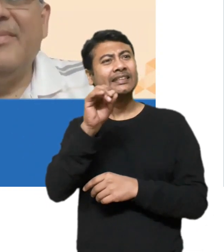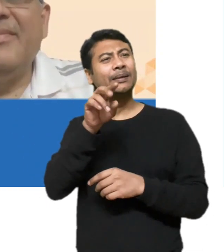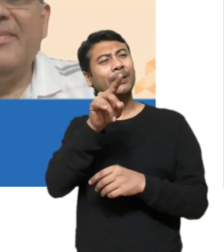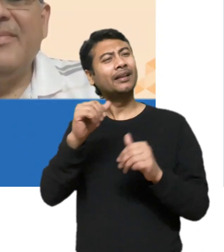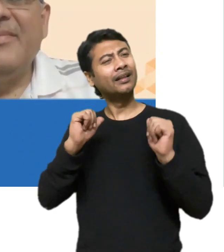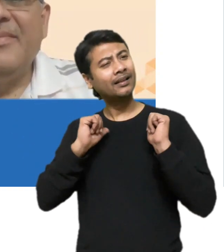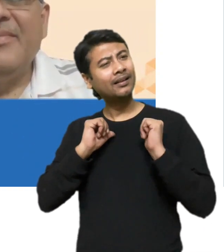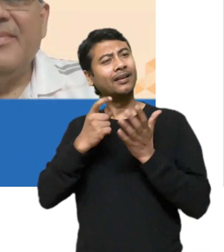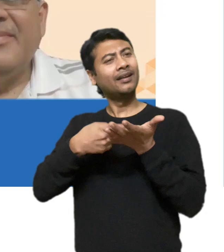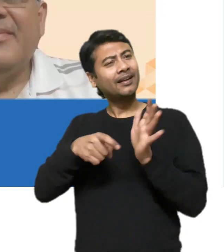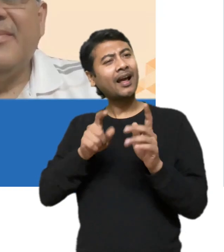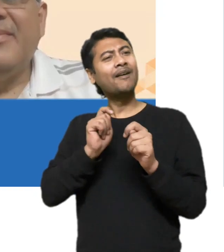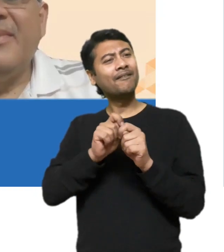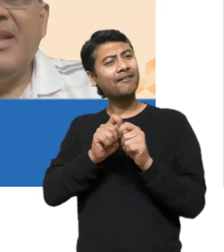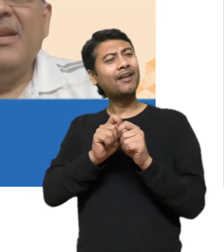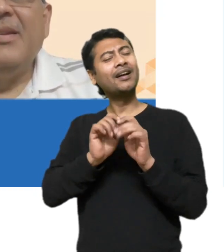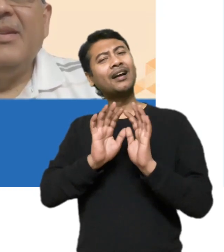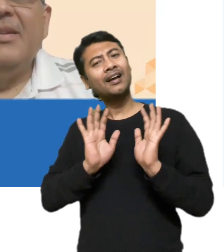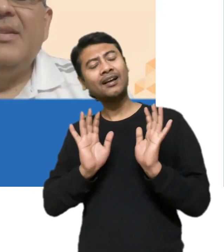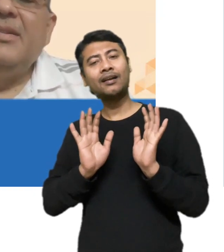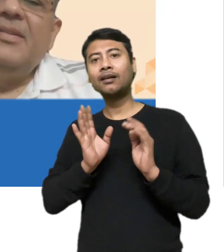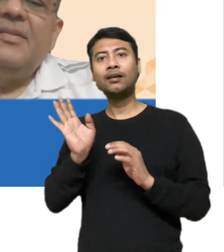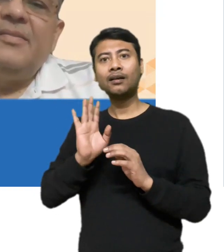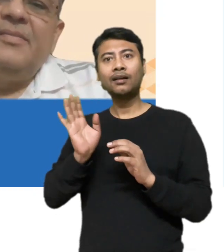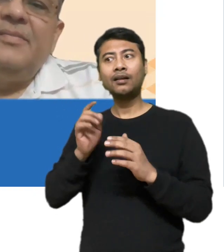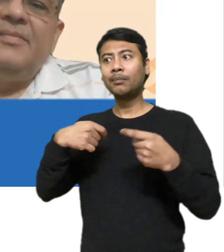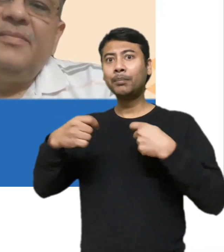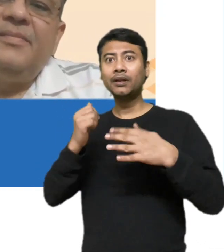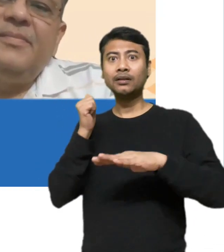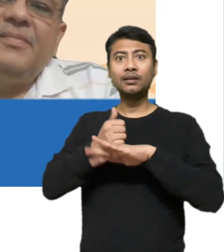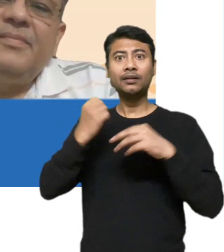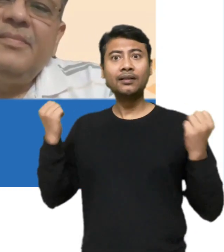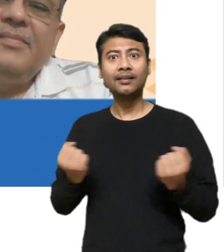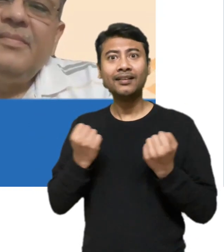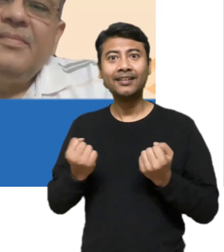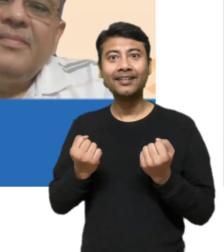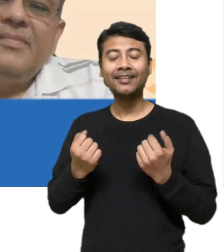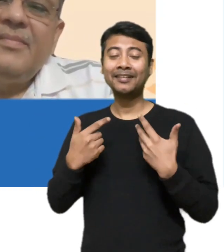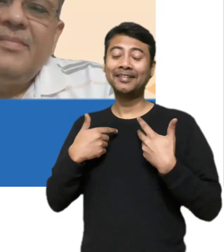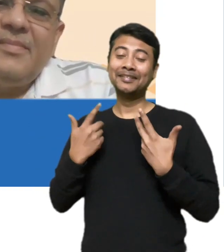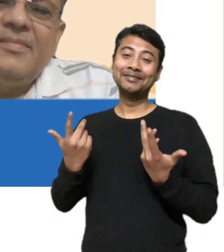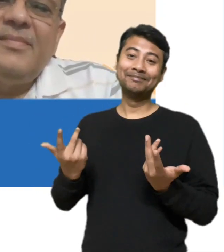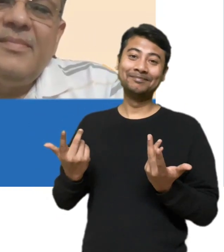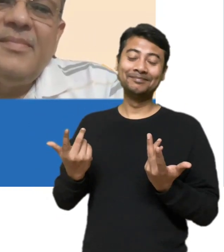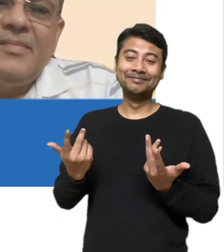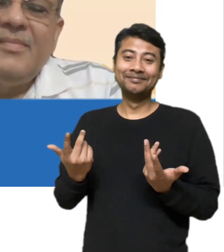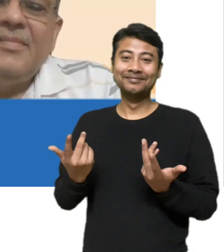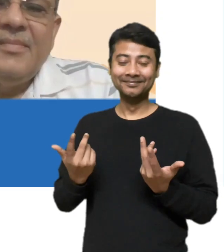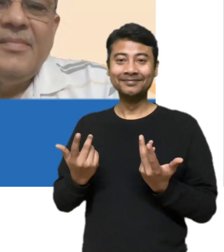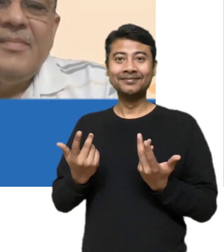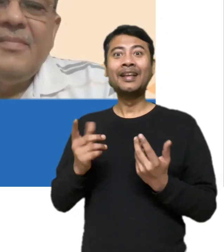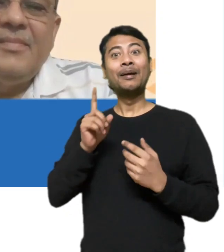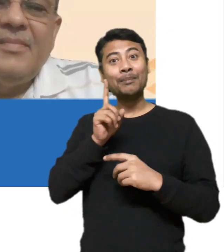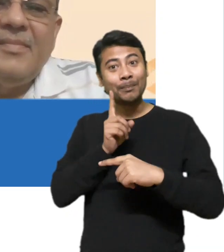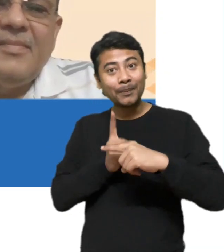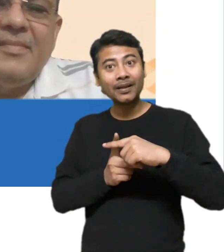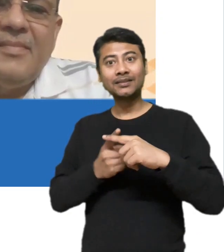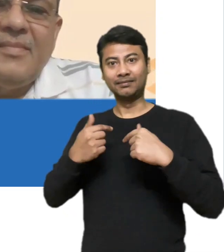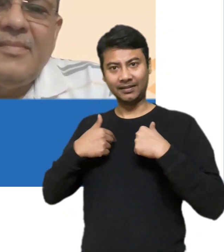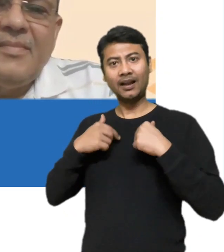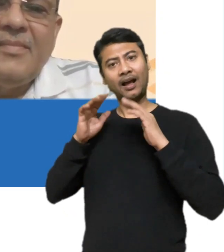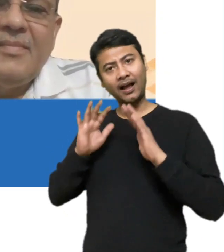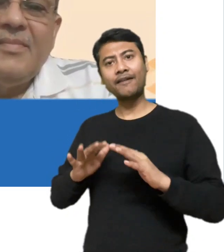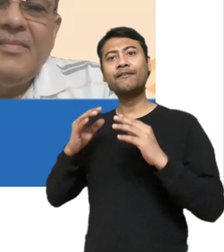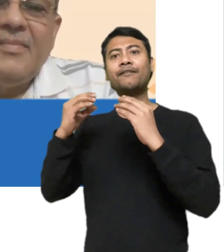have found this. So we find our inspiration also from other people. So Pranavji,